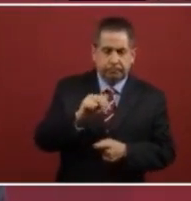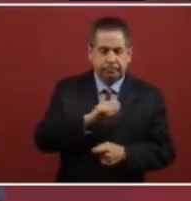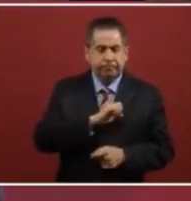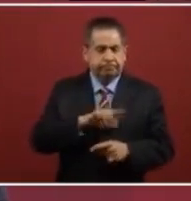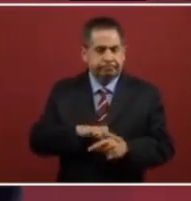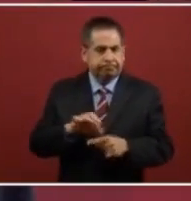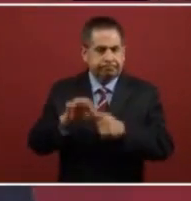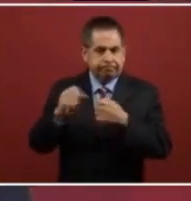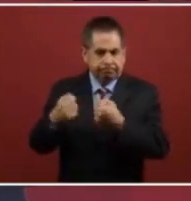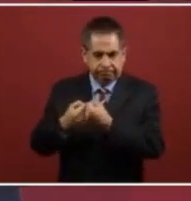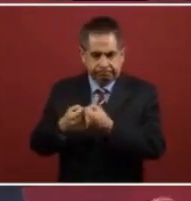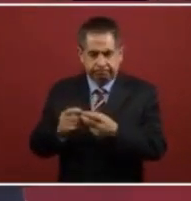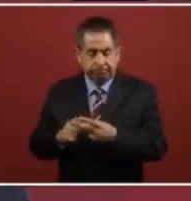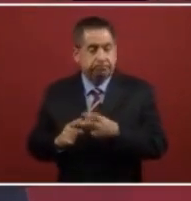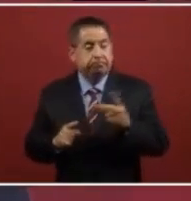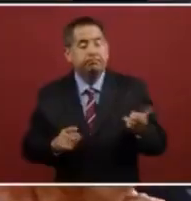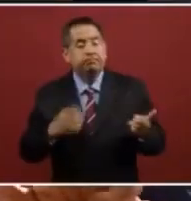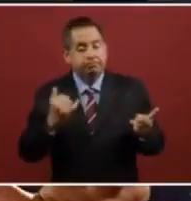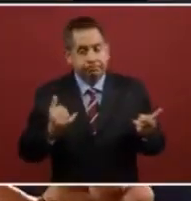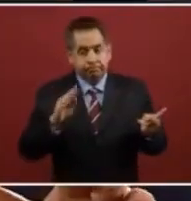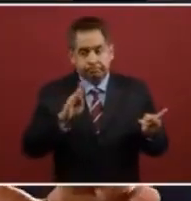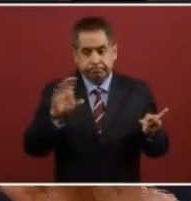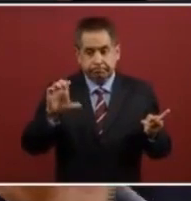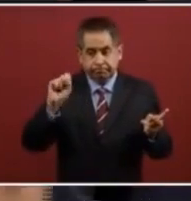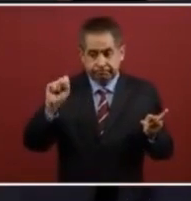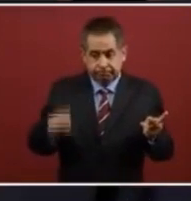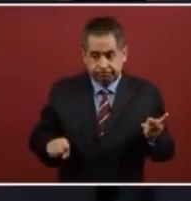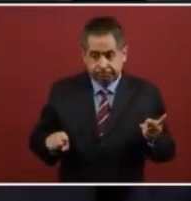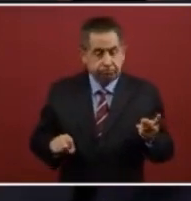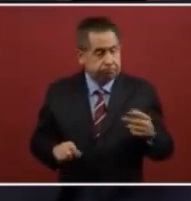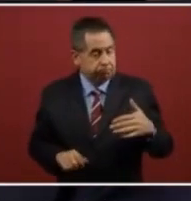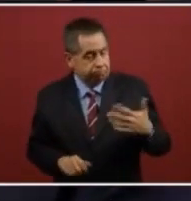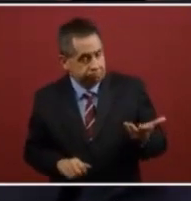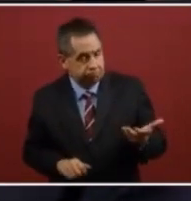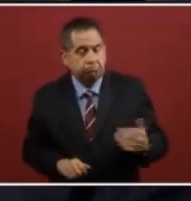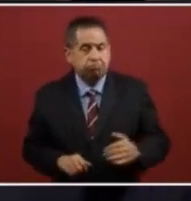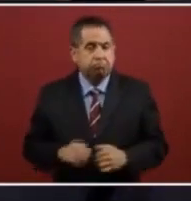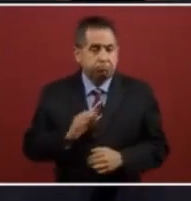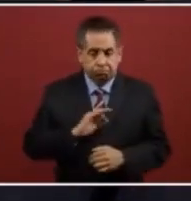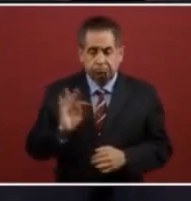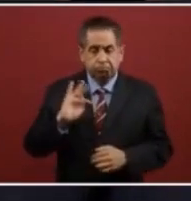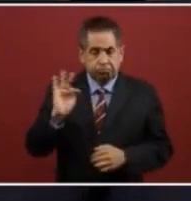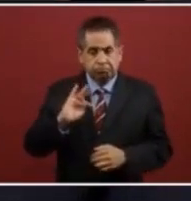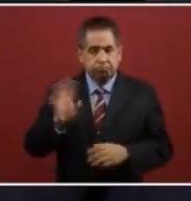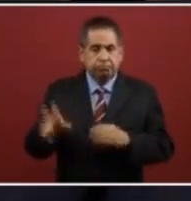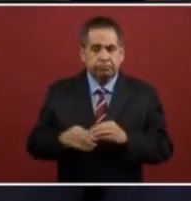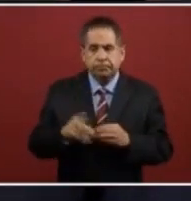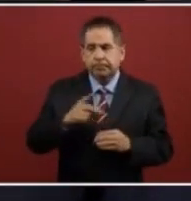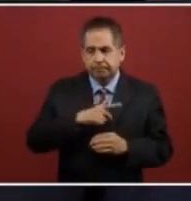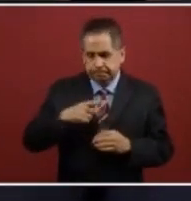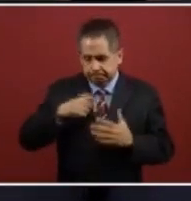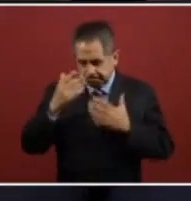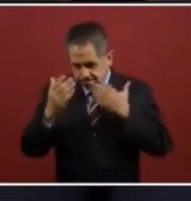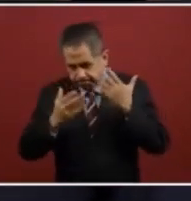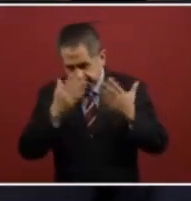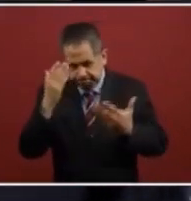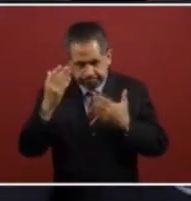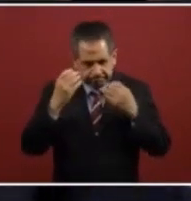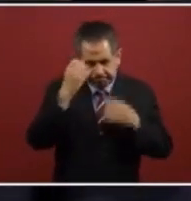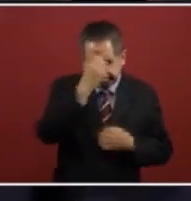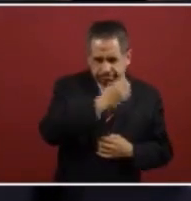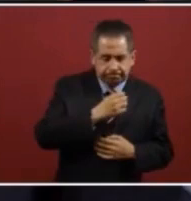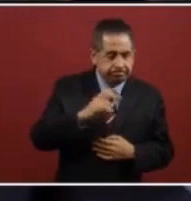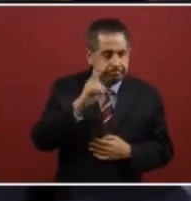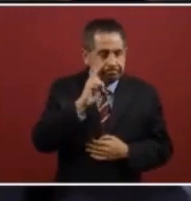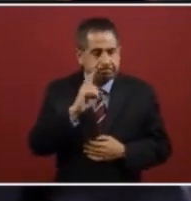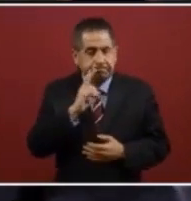the, lo de Baja California Sur. and Baja California Pero Sur. tenemos que evaluar But they need to el evaluate